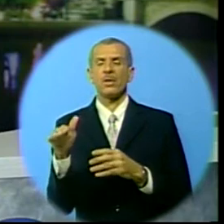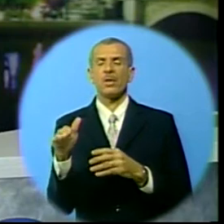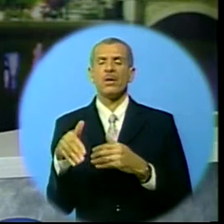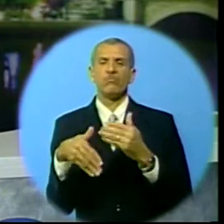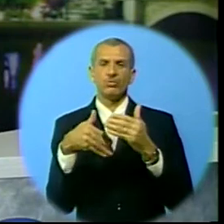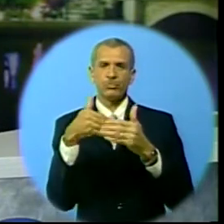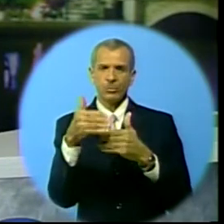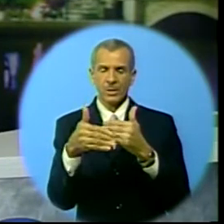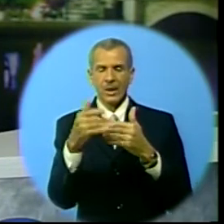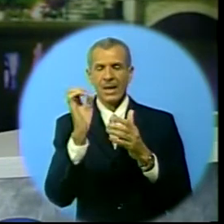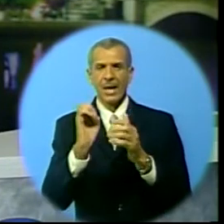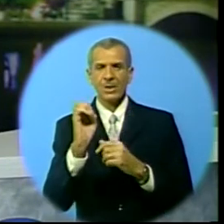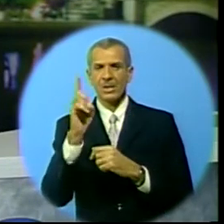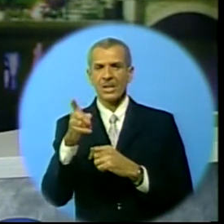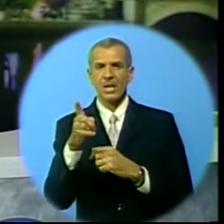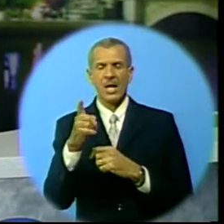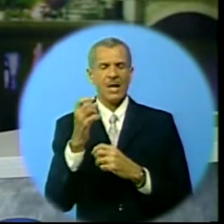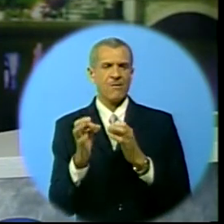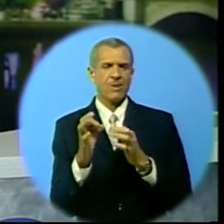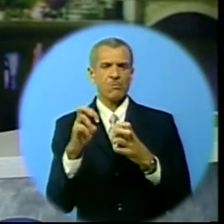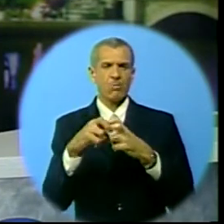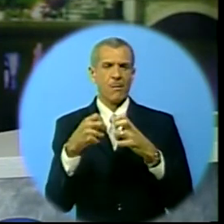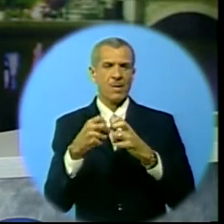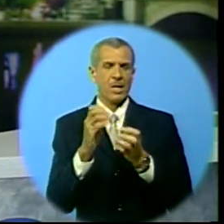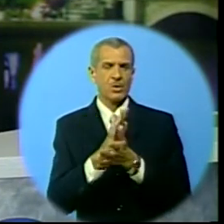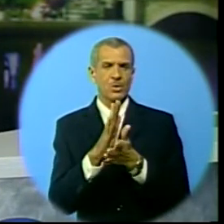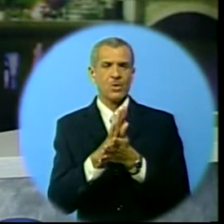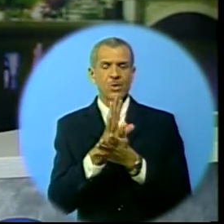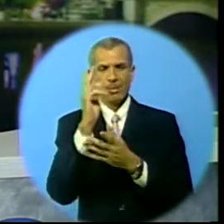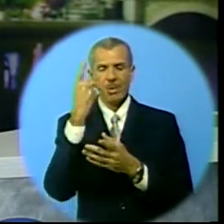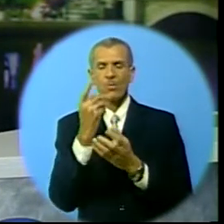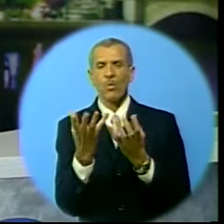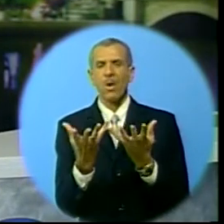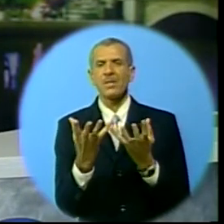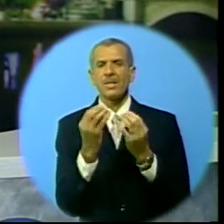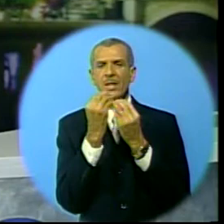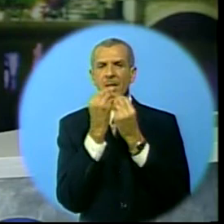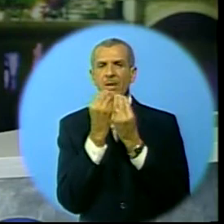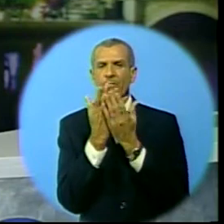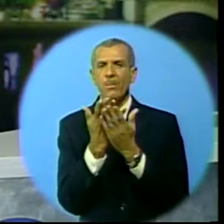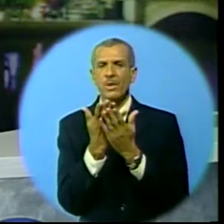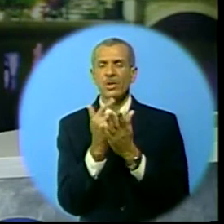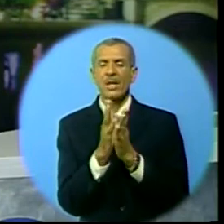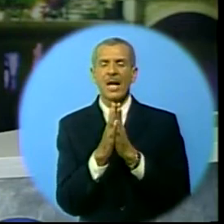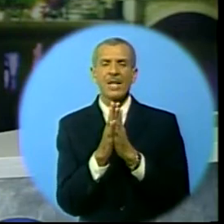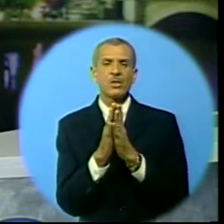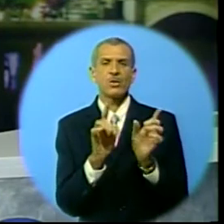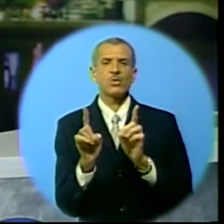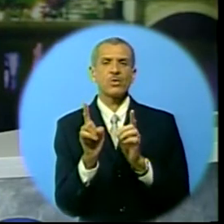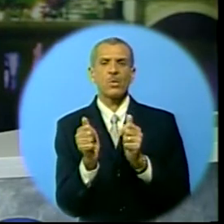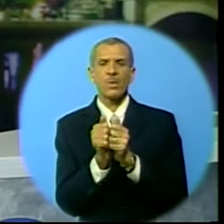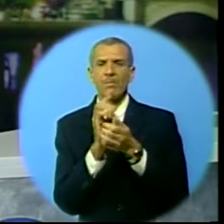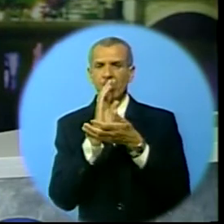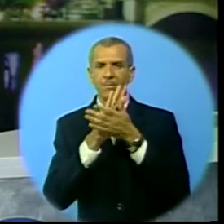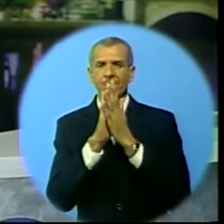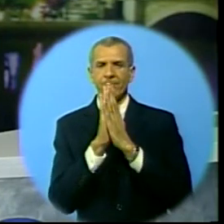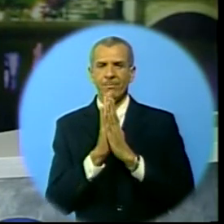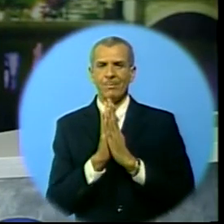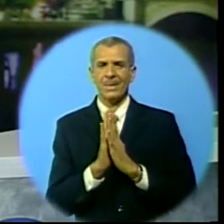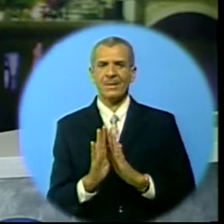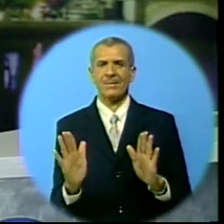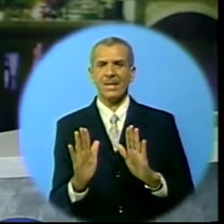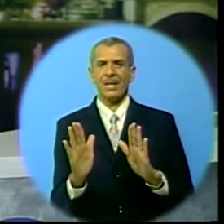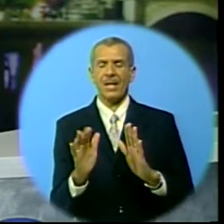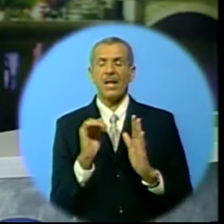at schools with students and parents are seeking information. They're being asked to do so peacefully. This encouragement